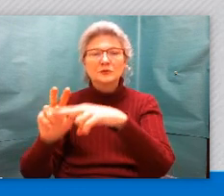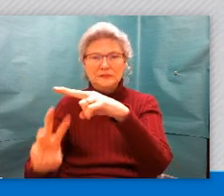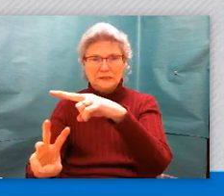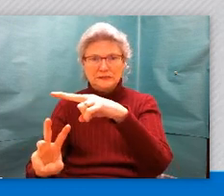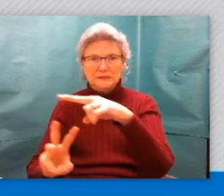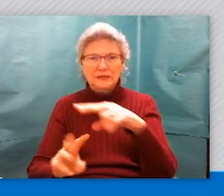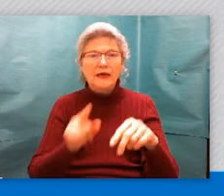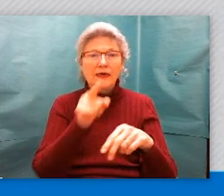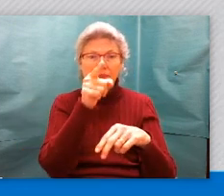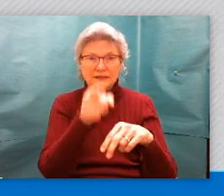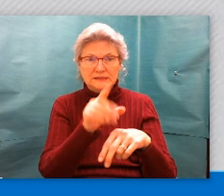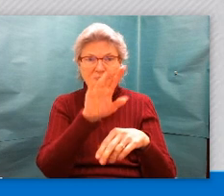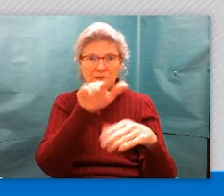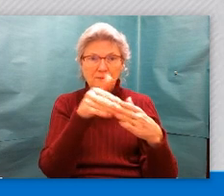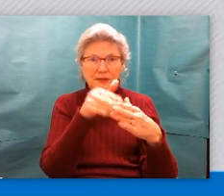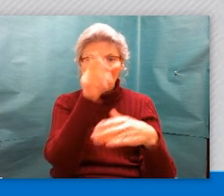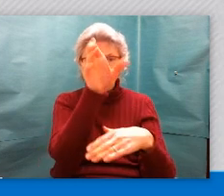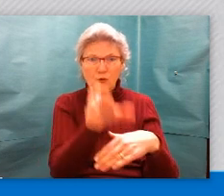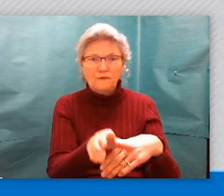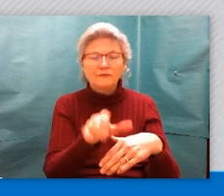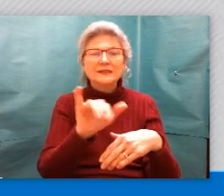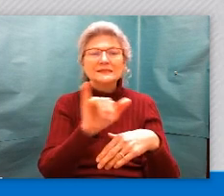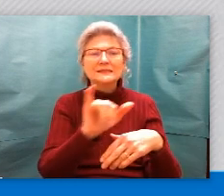this loaf over here in the same